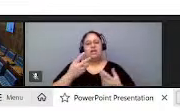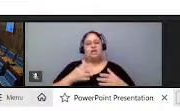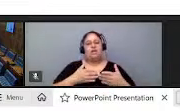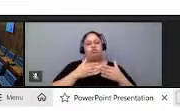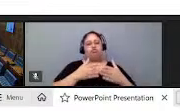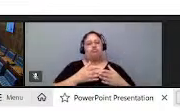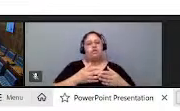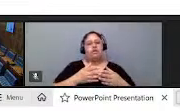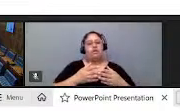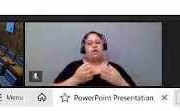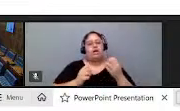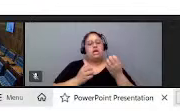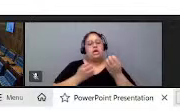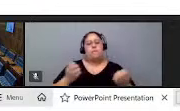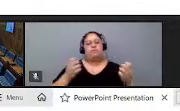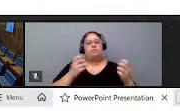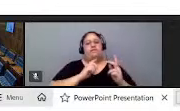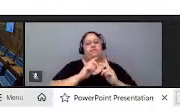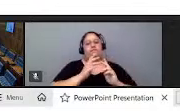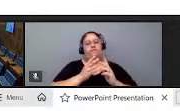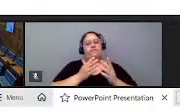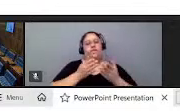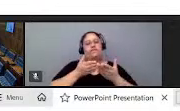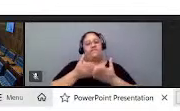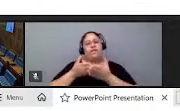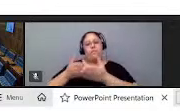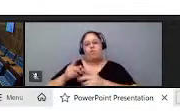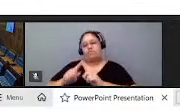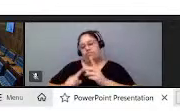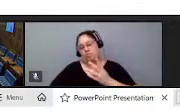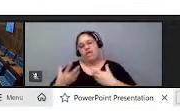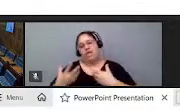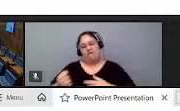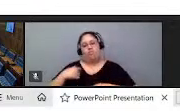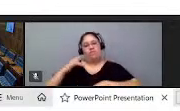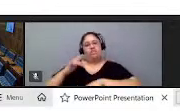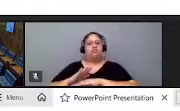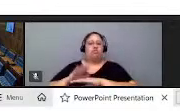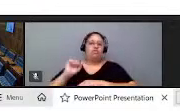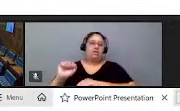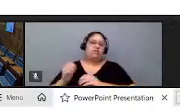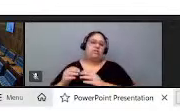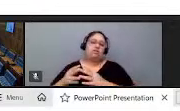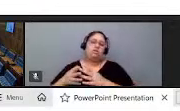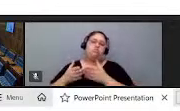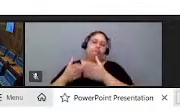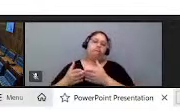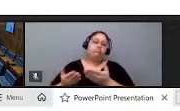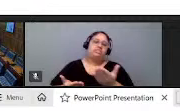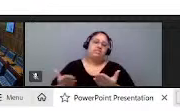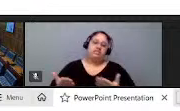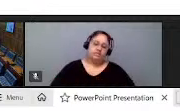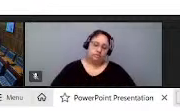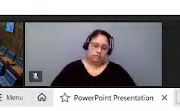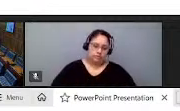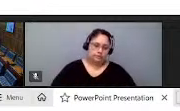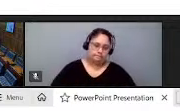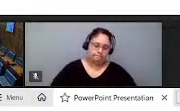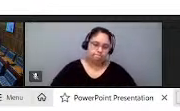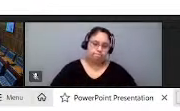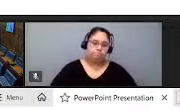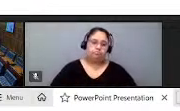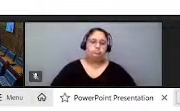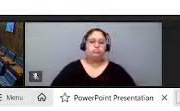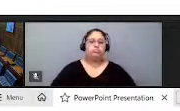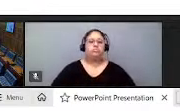8o plan a little bit later in regard to the marine services um also just an important